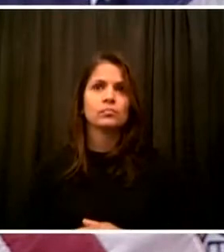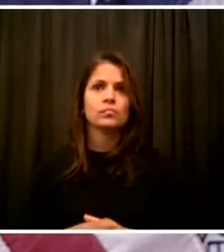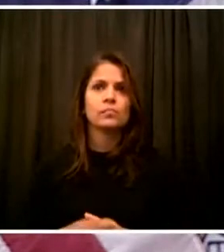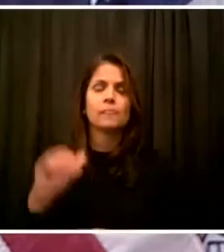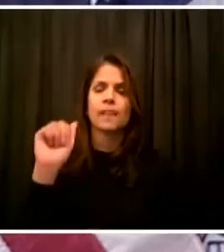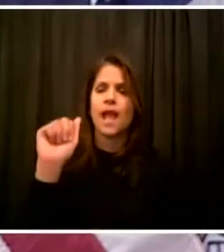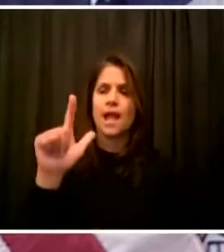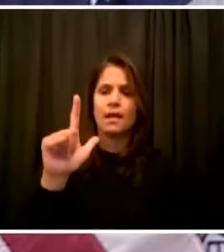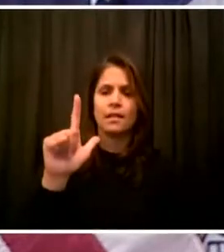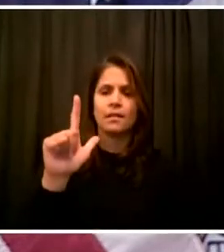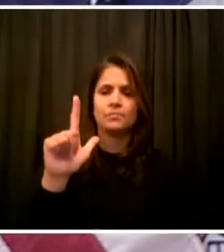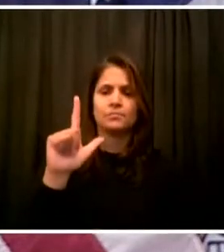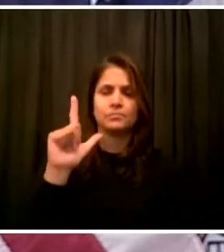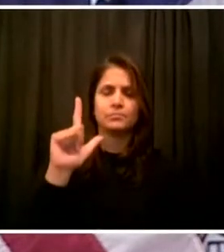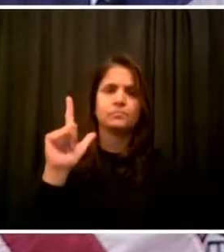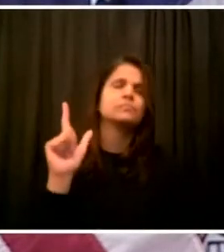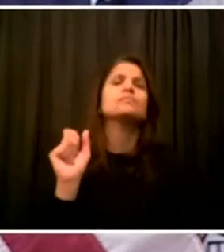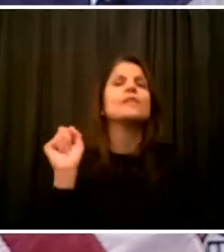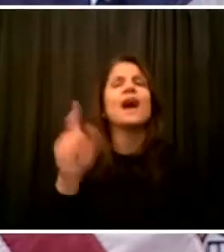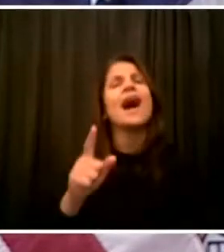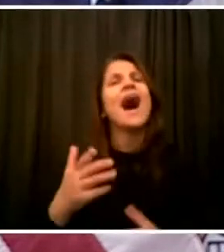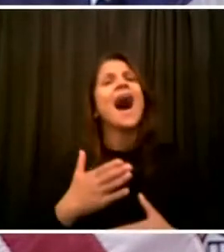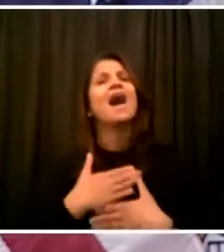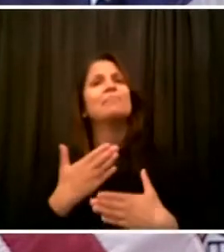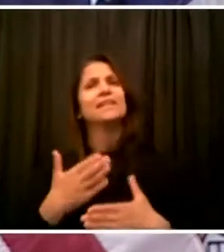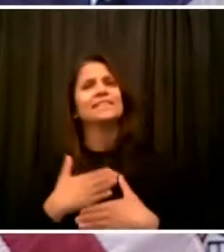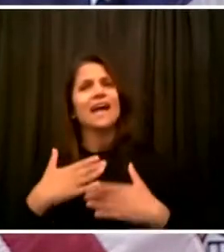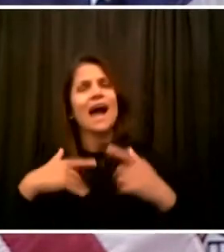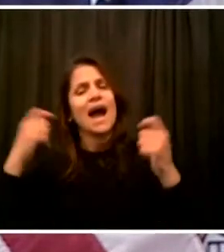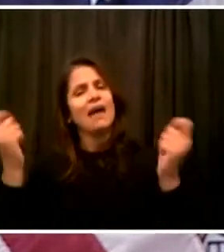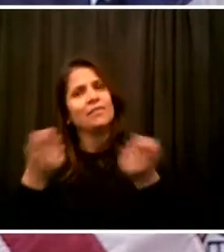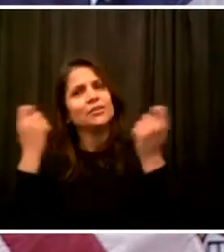Well, happy anniversary, Mr. Mayor. Thank you, Al. Appreciate that.